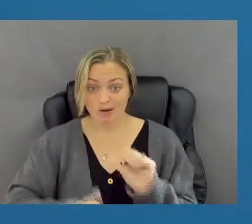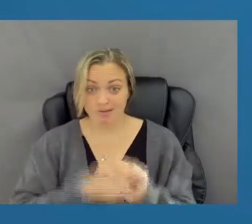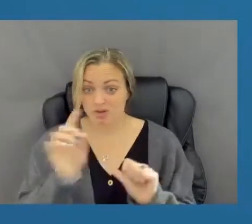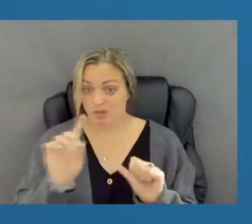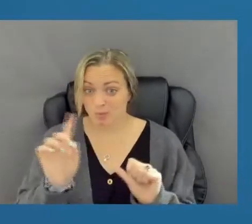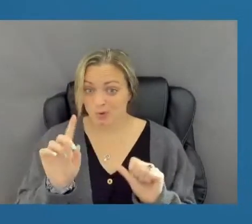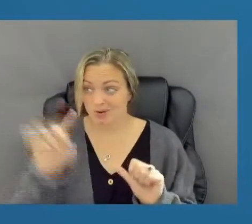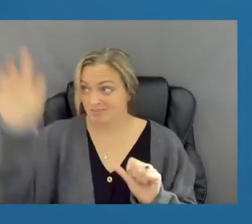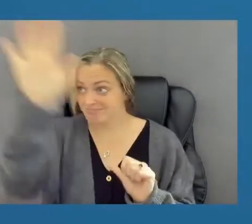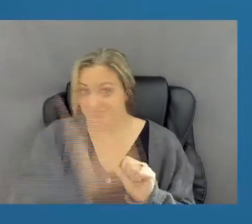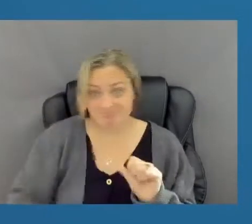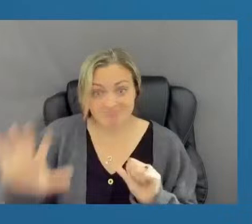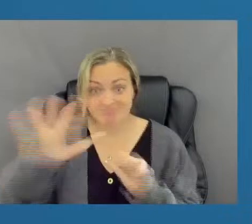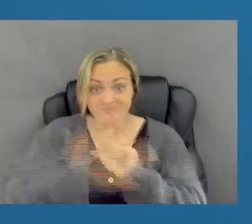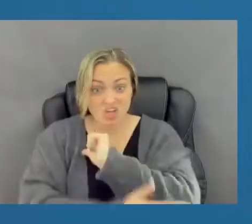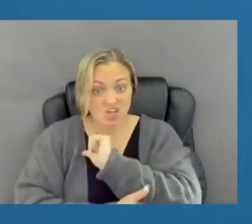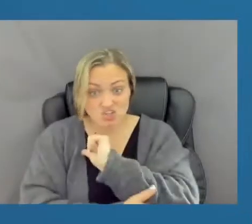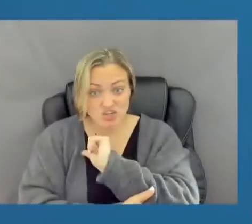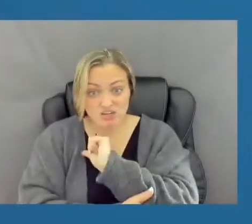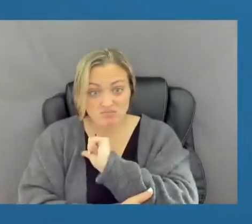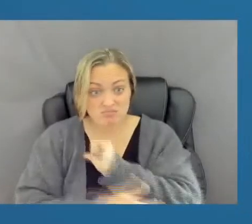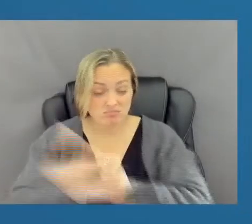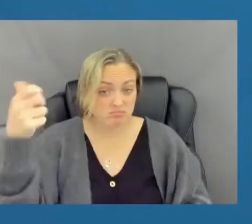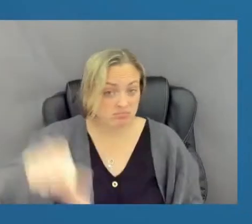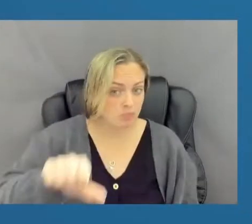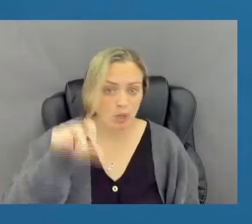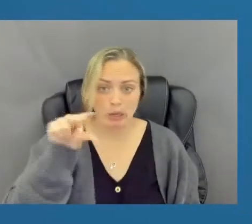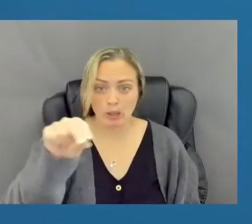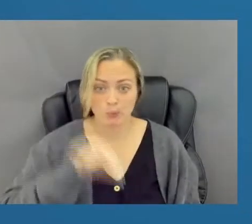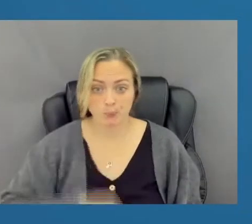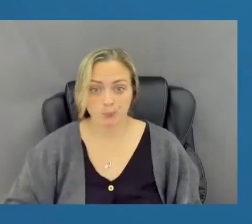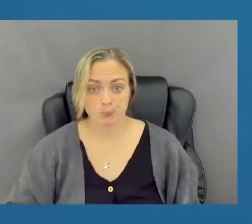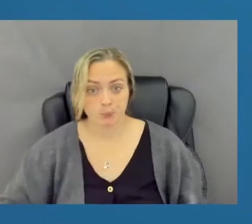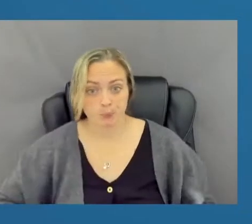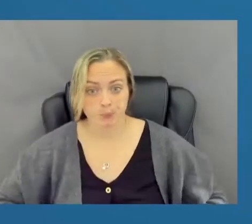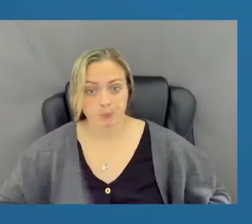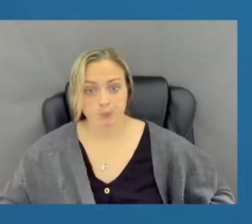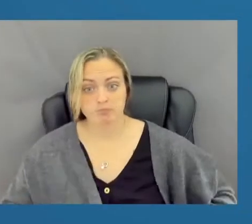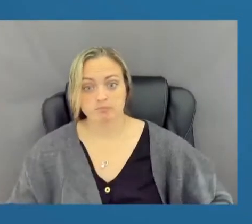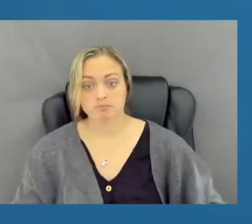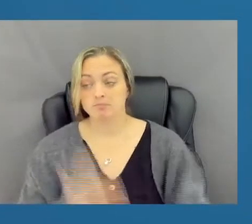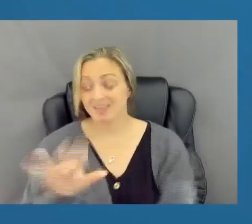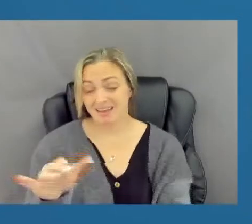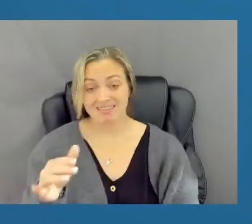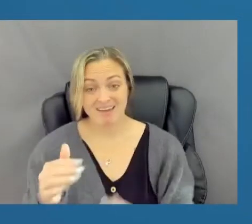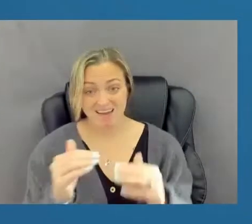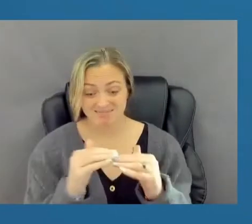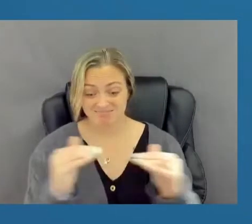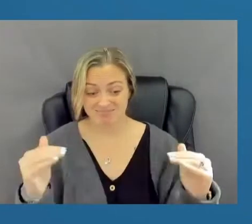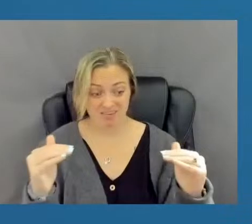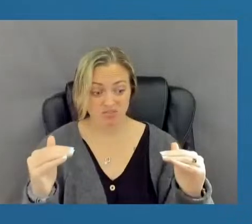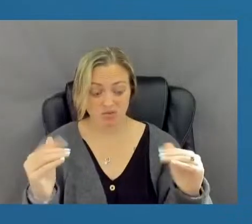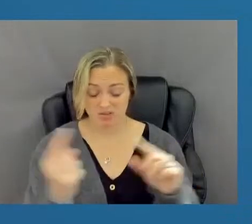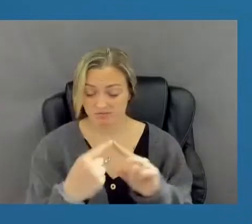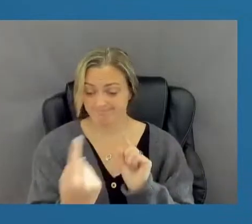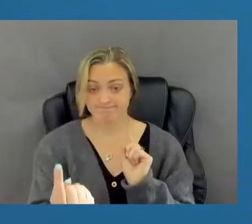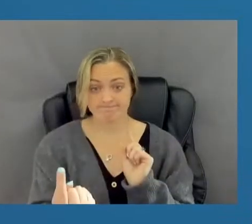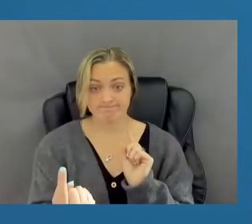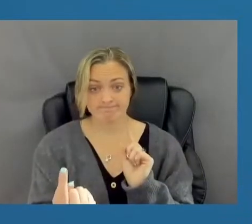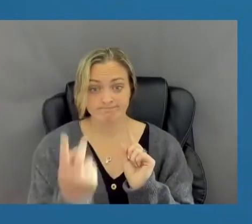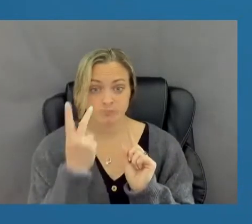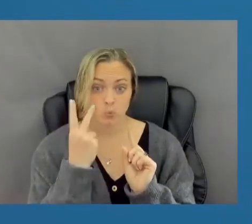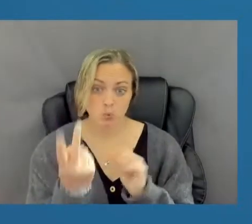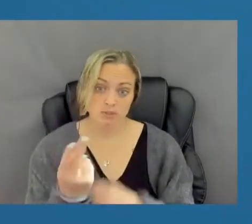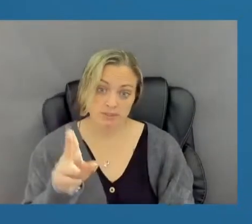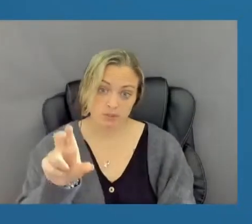in the country was strongly opposed to it. And that level of opposition you're going to see in the United